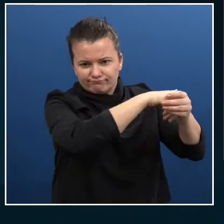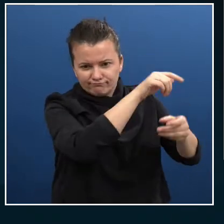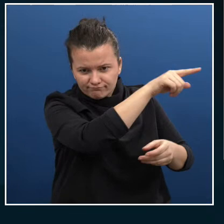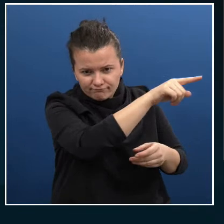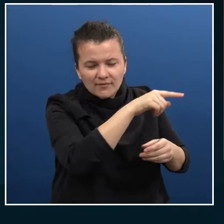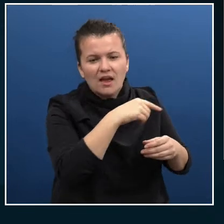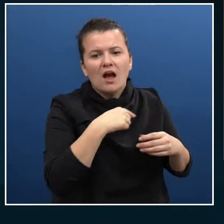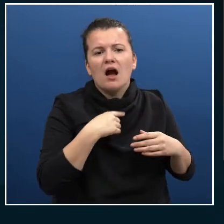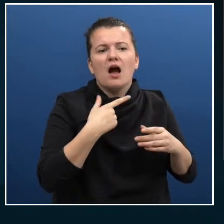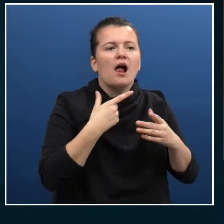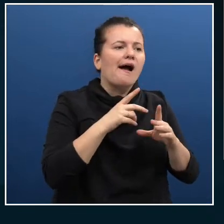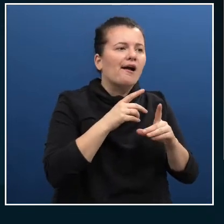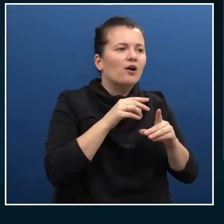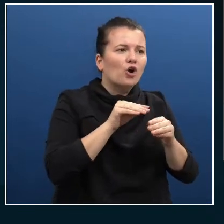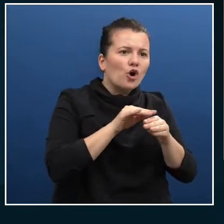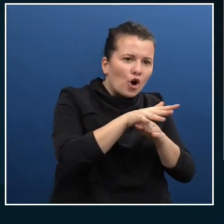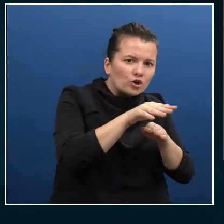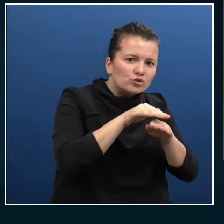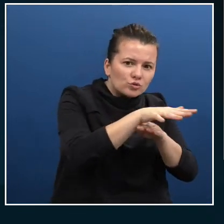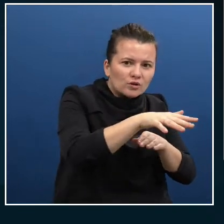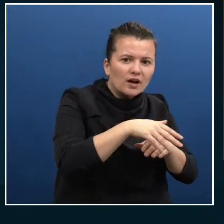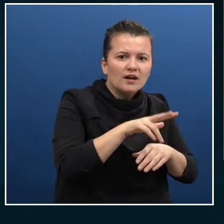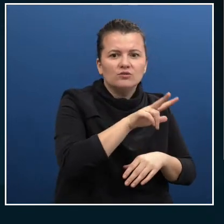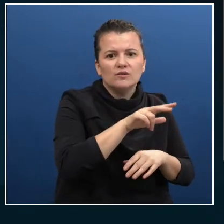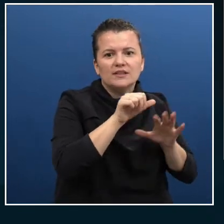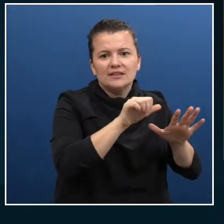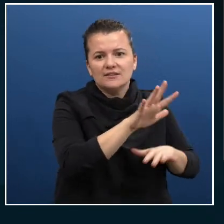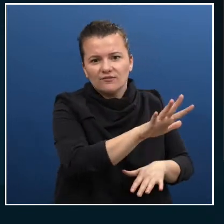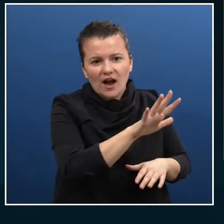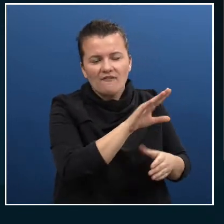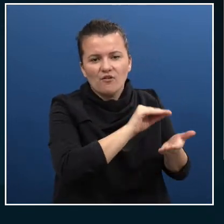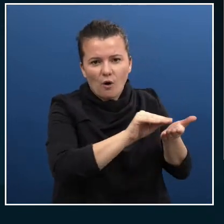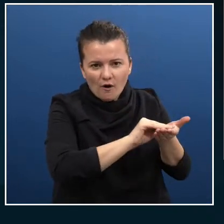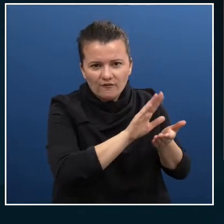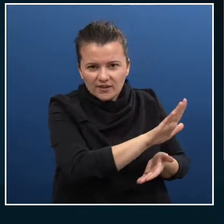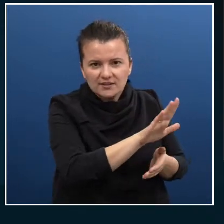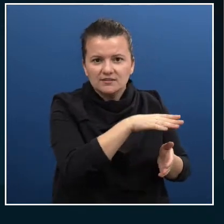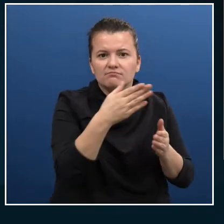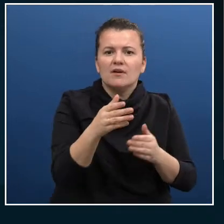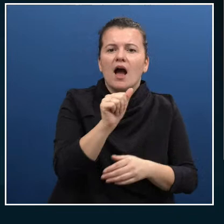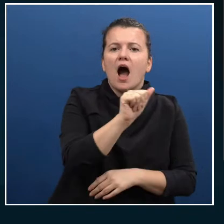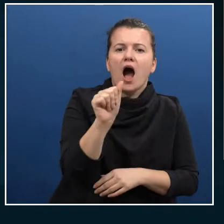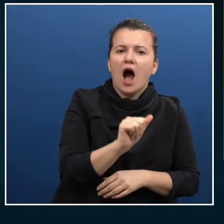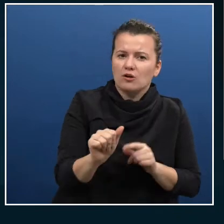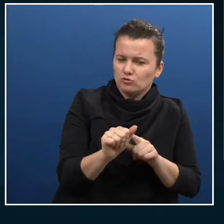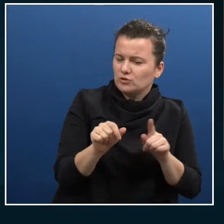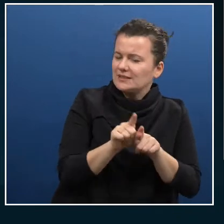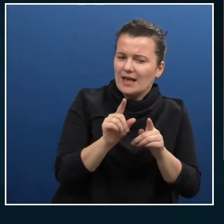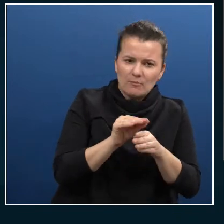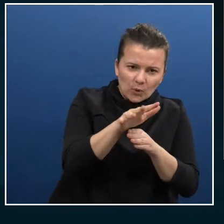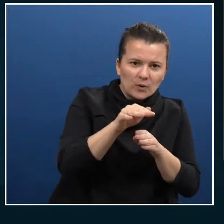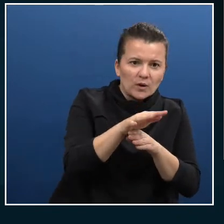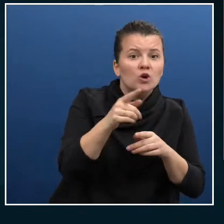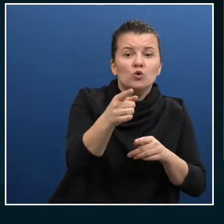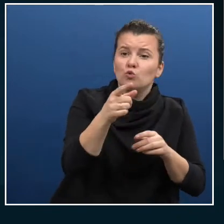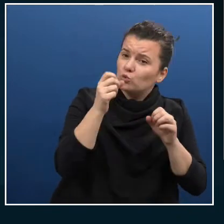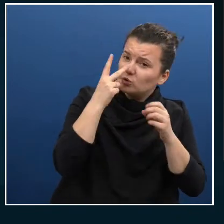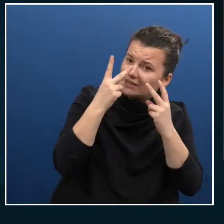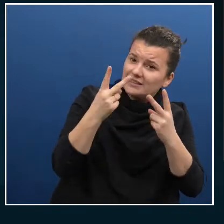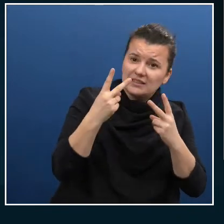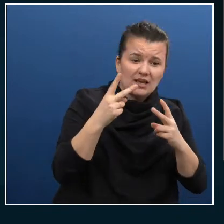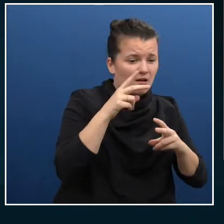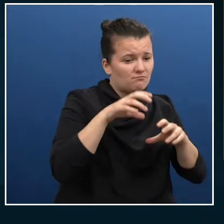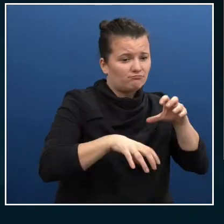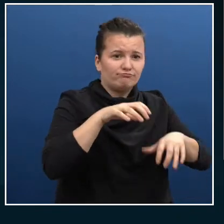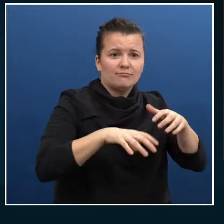Office 365 and Azure. You can find my blog on the Cloud